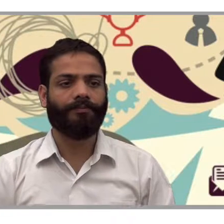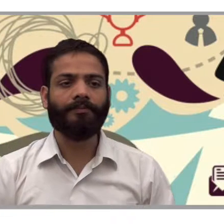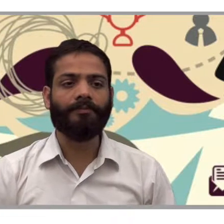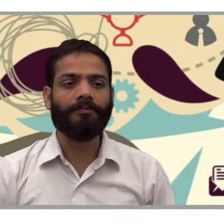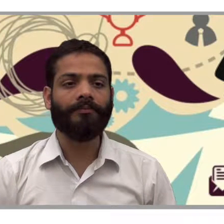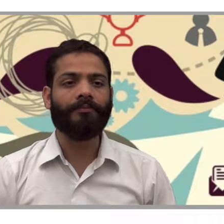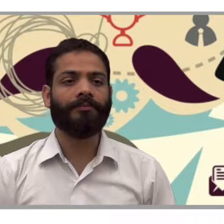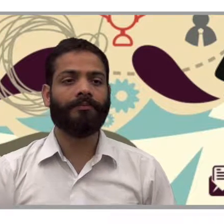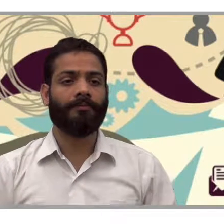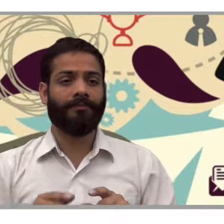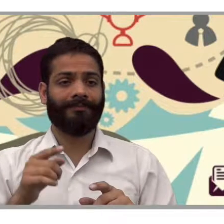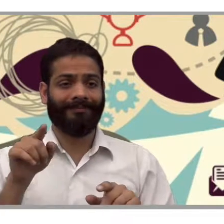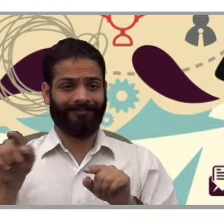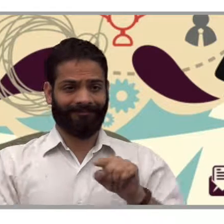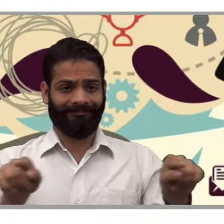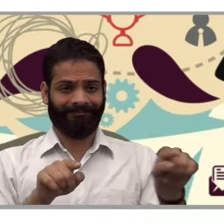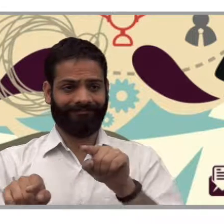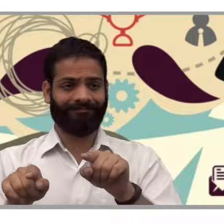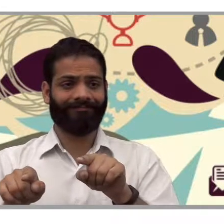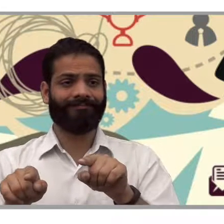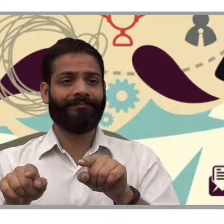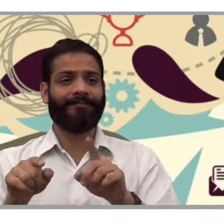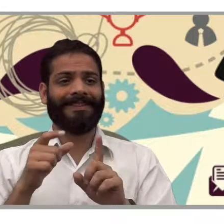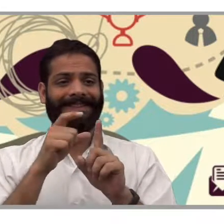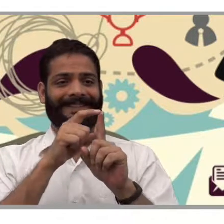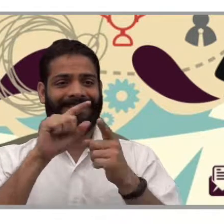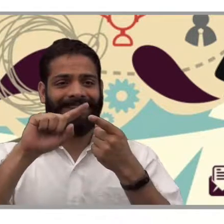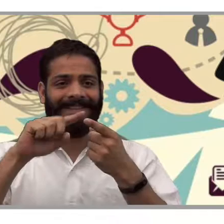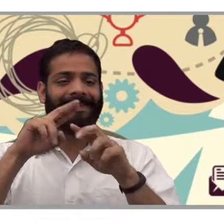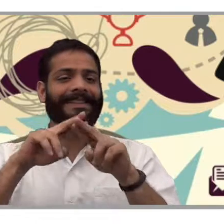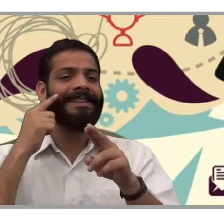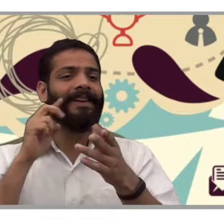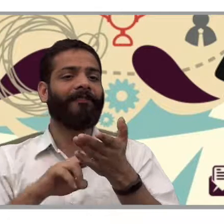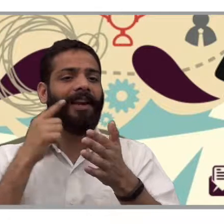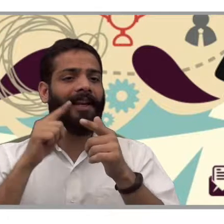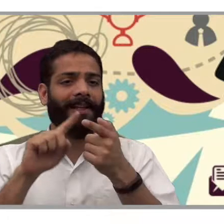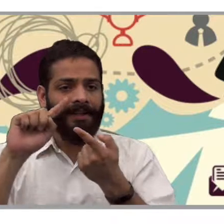Moreover, we have also seen that index has demonstrative function too.